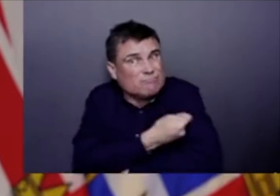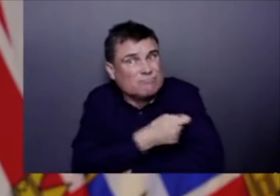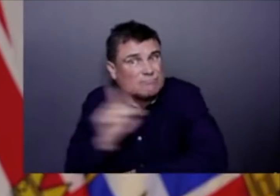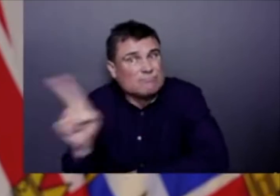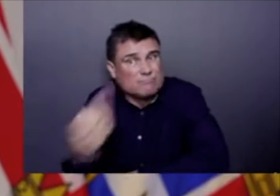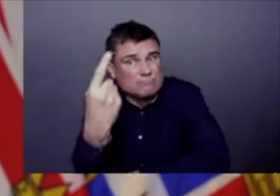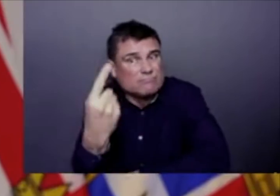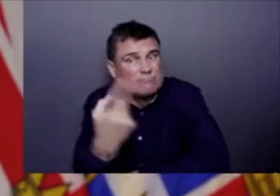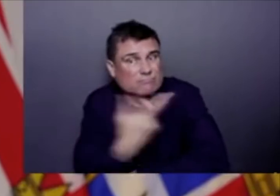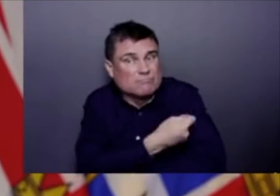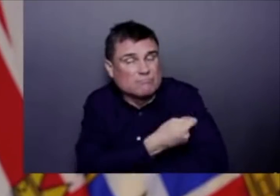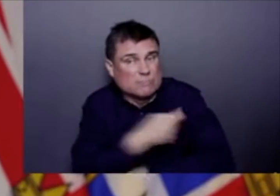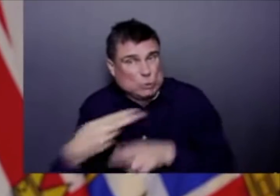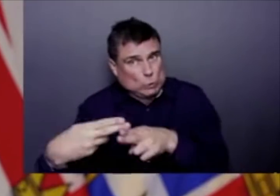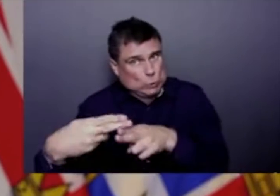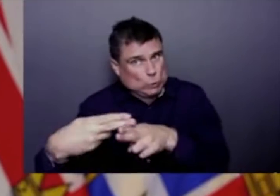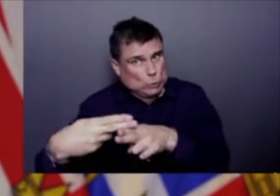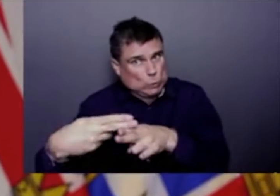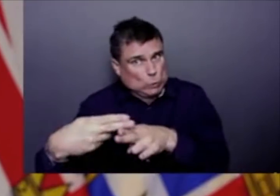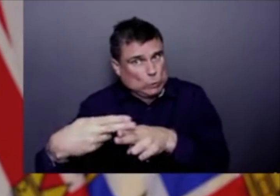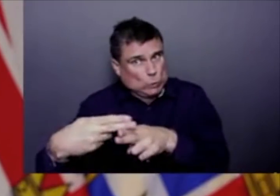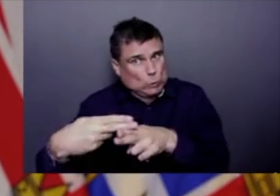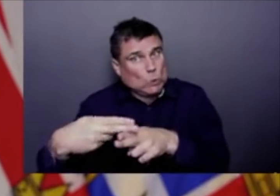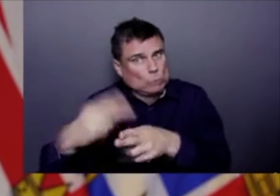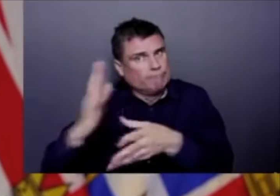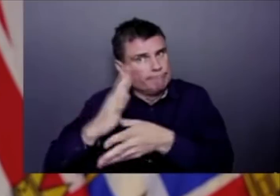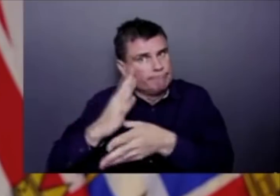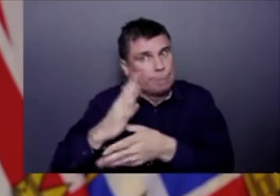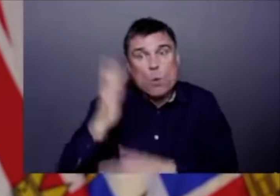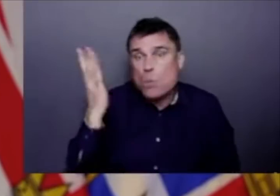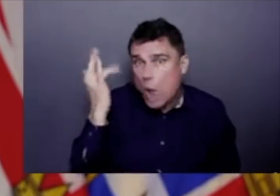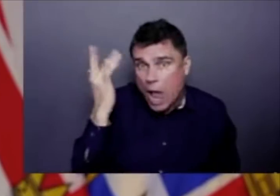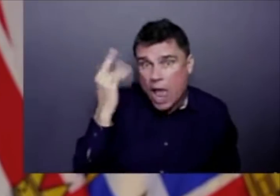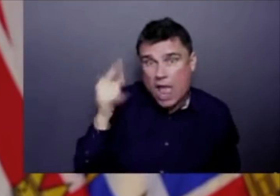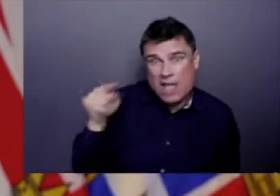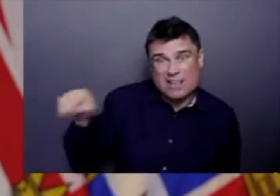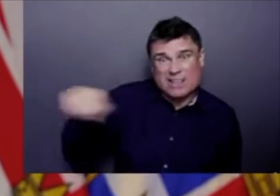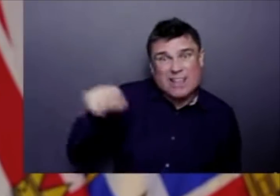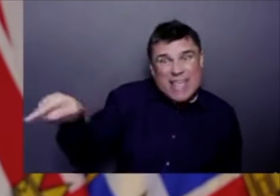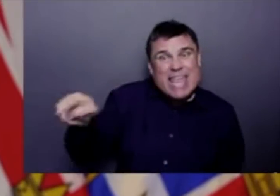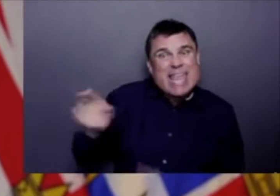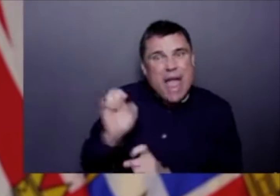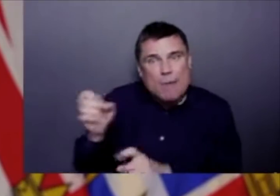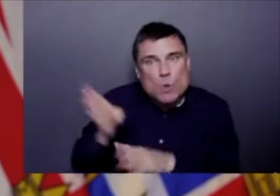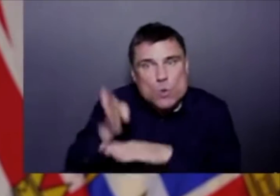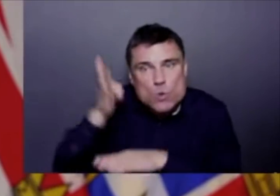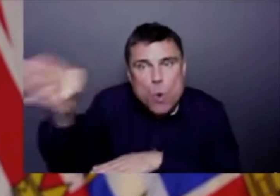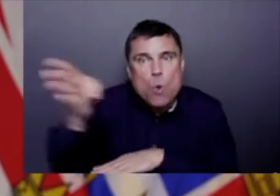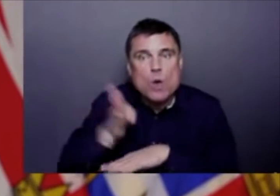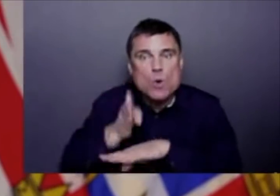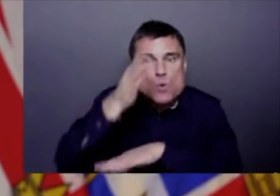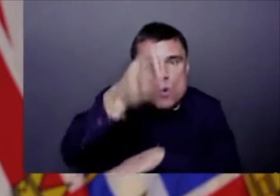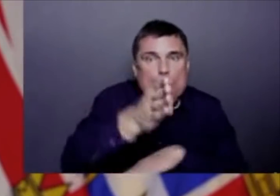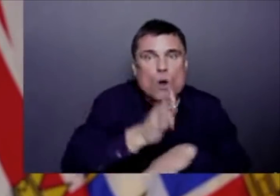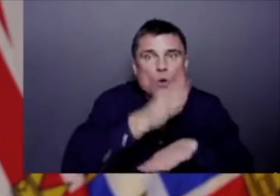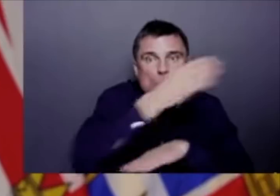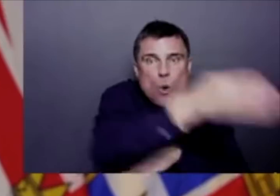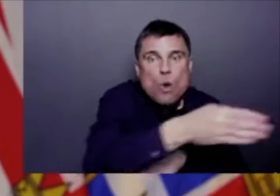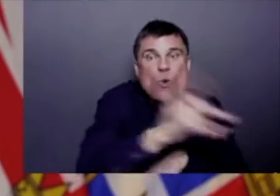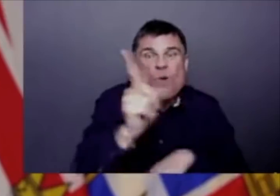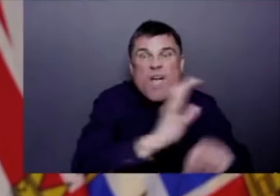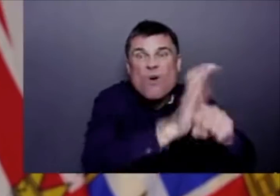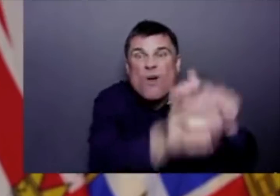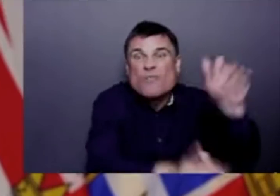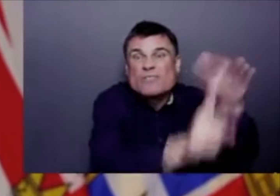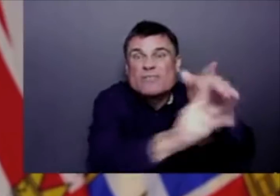bringing the virus with them as well. So these are, we are confident that the vaccine is going to people who need it, and